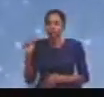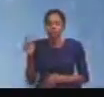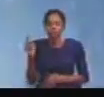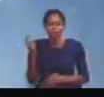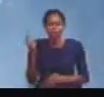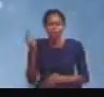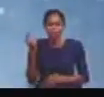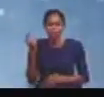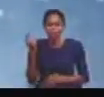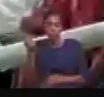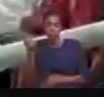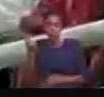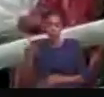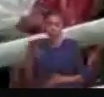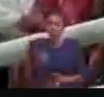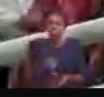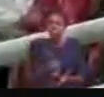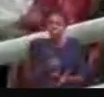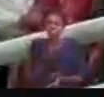mweka.